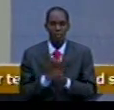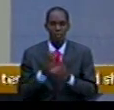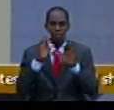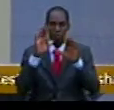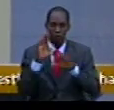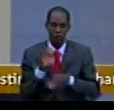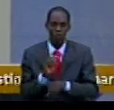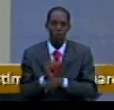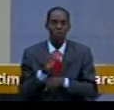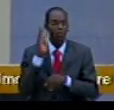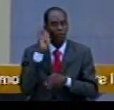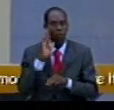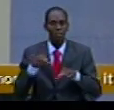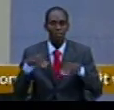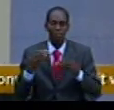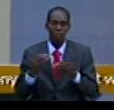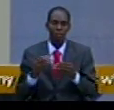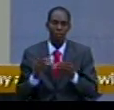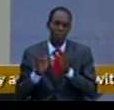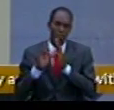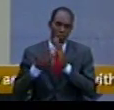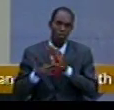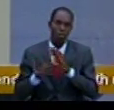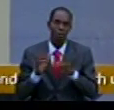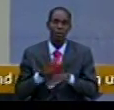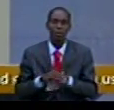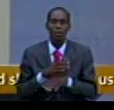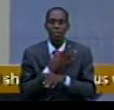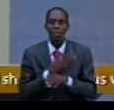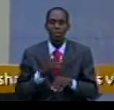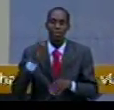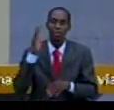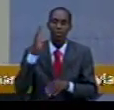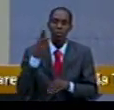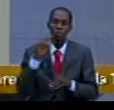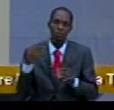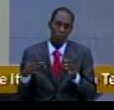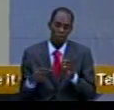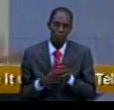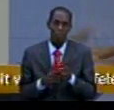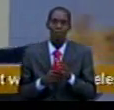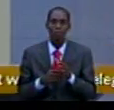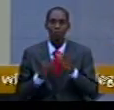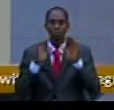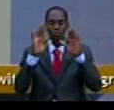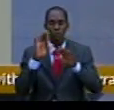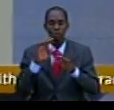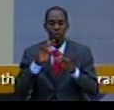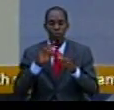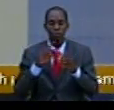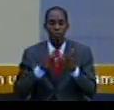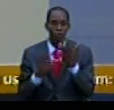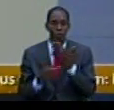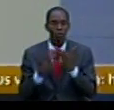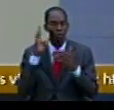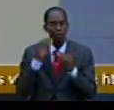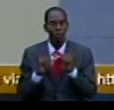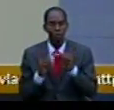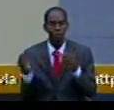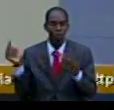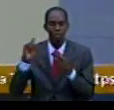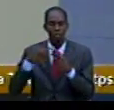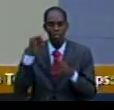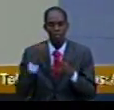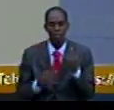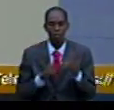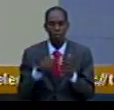on. And the testimonies of this crusade will continue for the rest of the year. As a